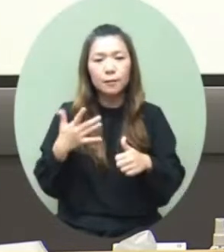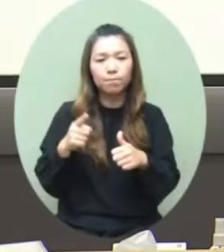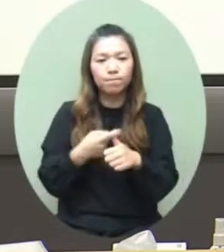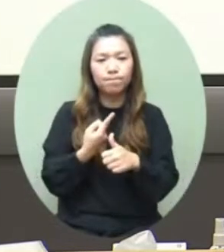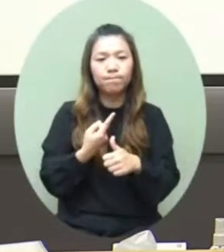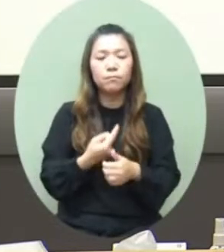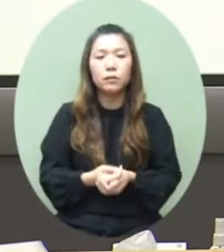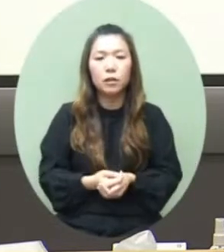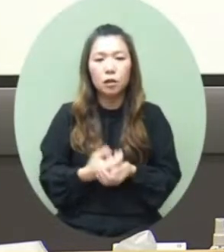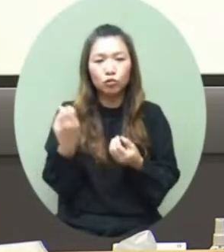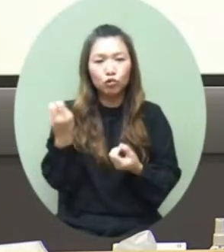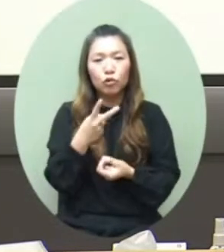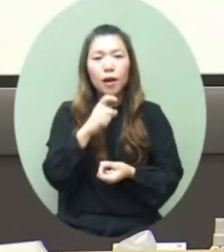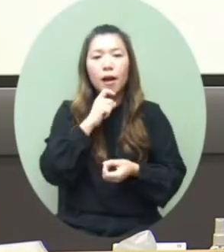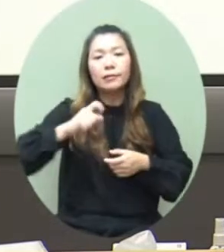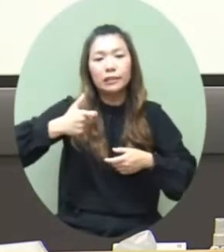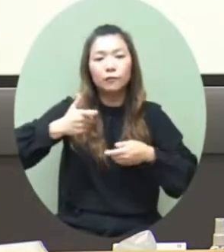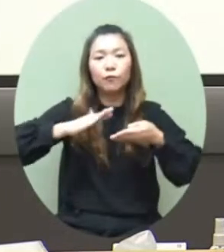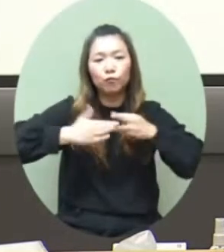should pick up.